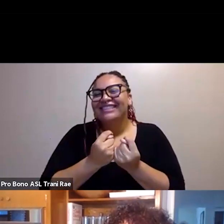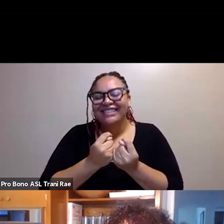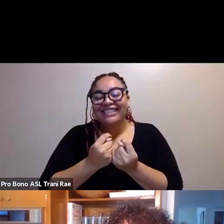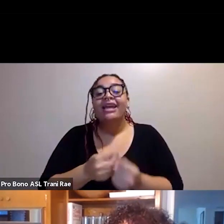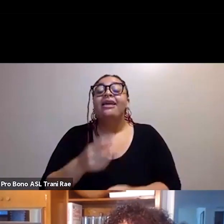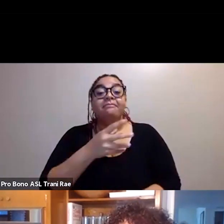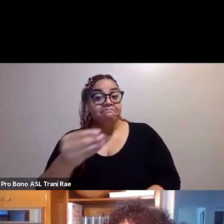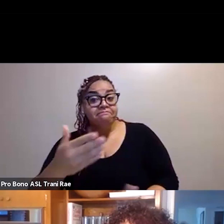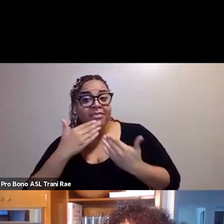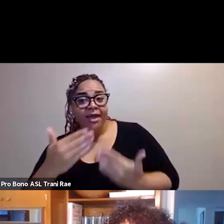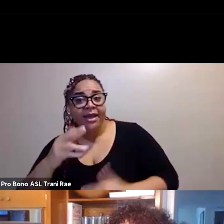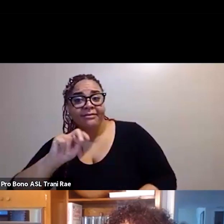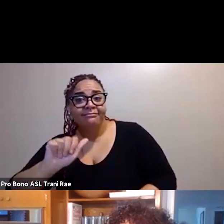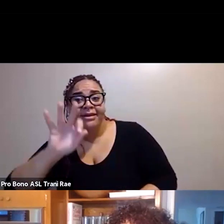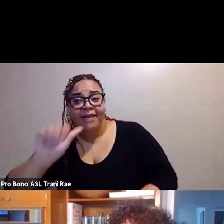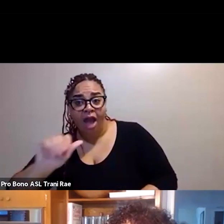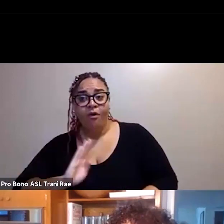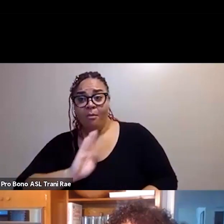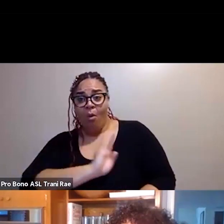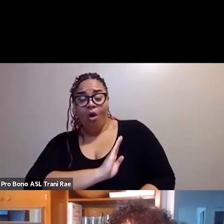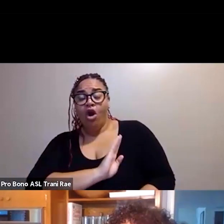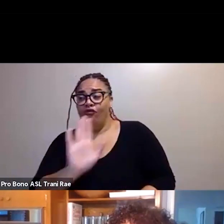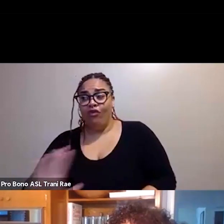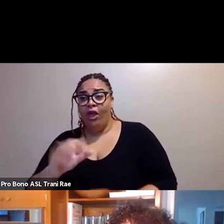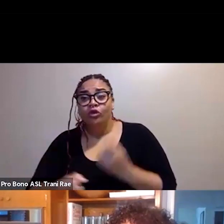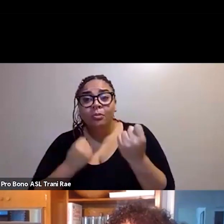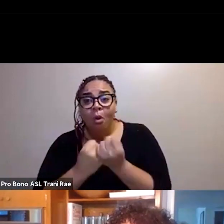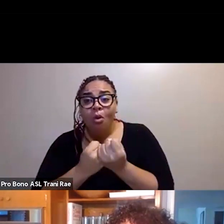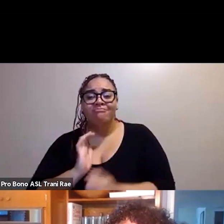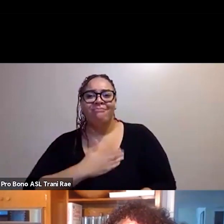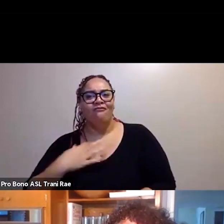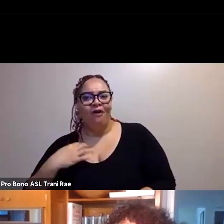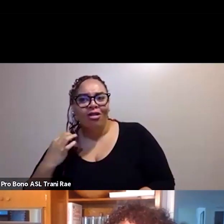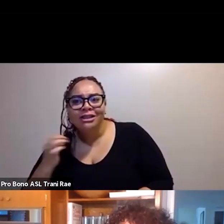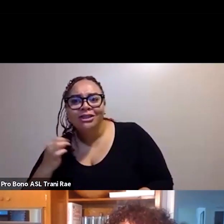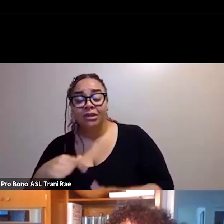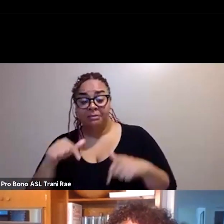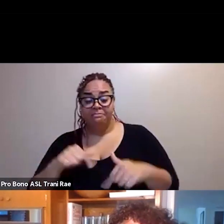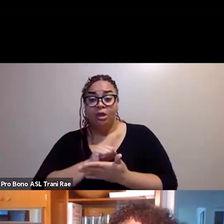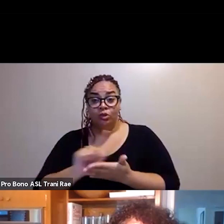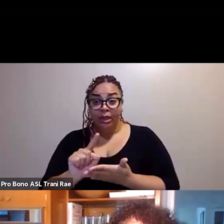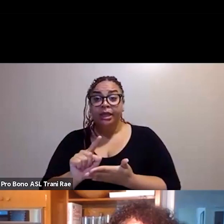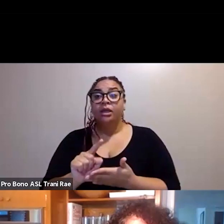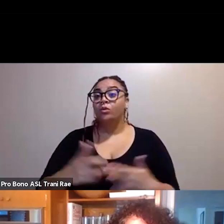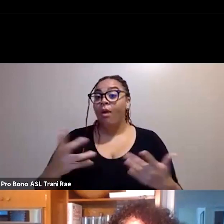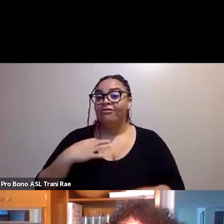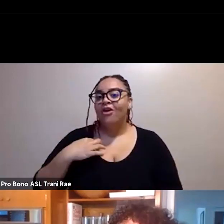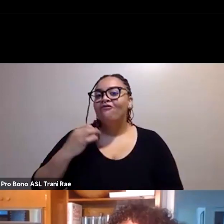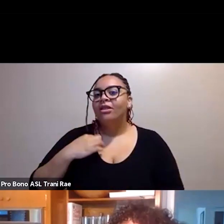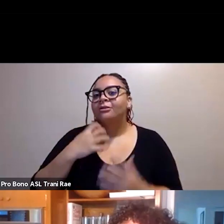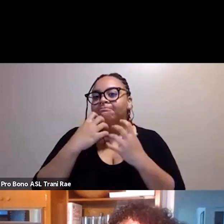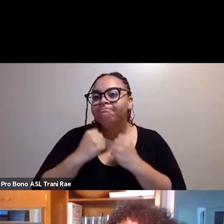thank our NAAFA board for their support and all of our NAAFA volunteers. This past week was Volunteer Appreciation